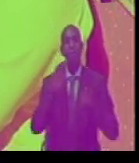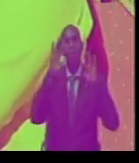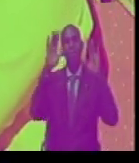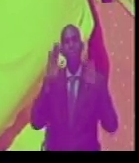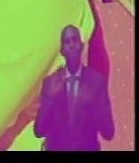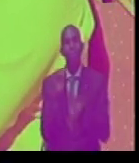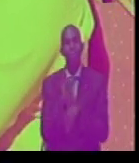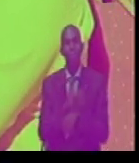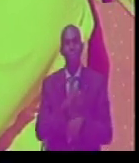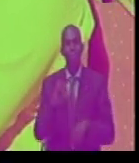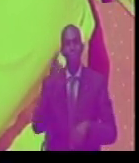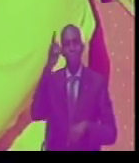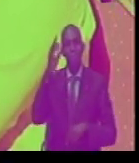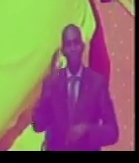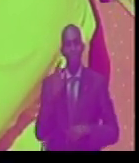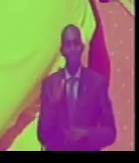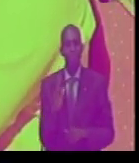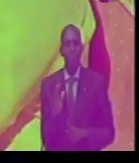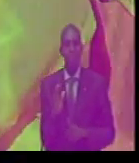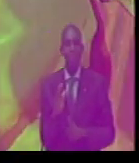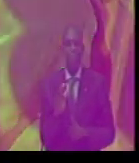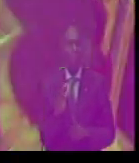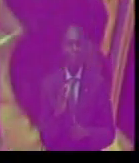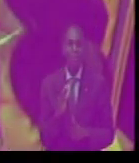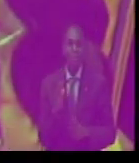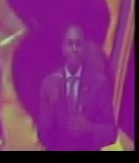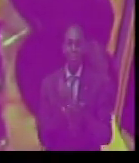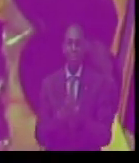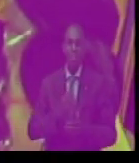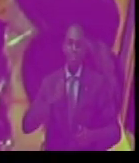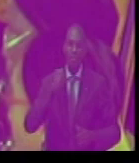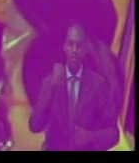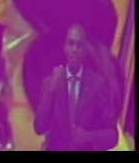the Lord with your testimony.